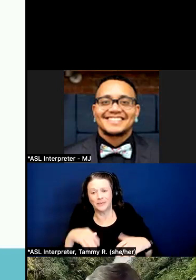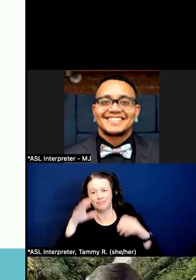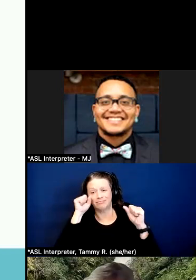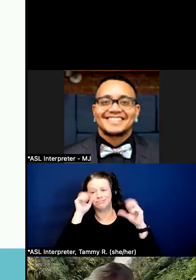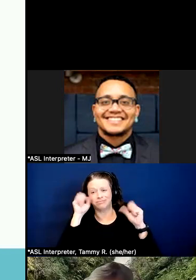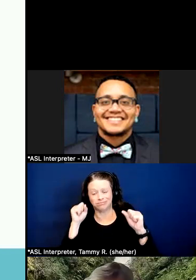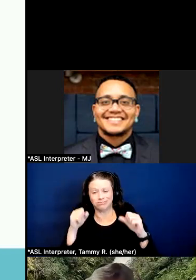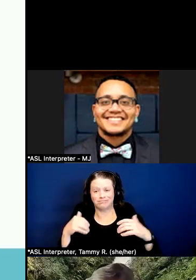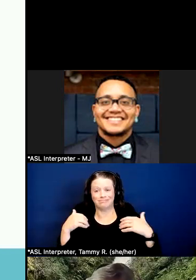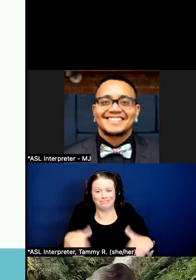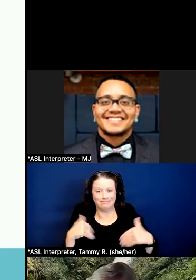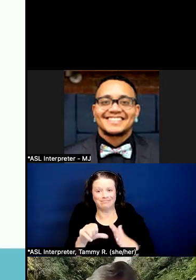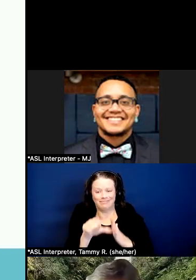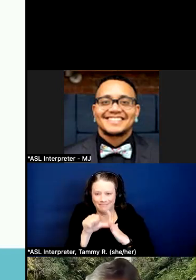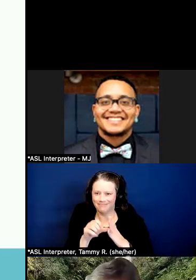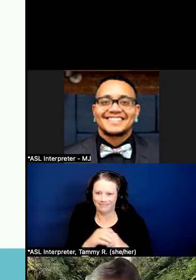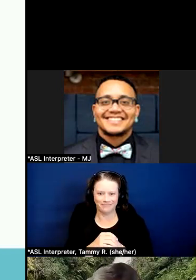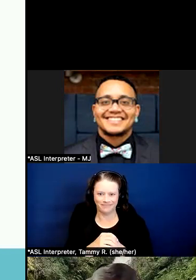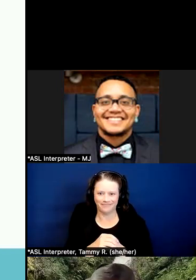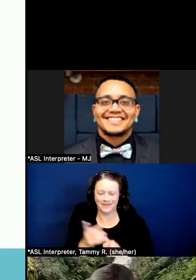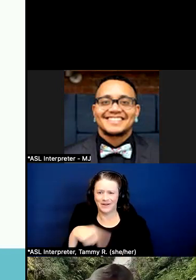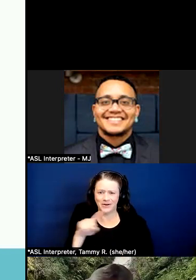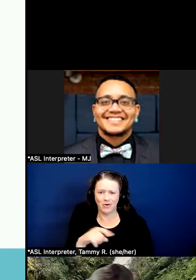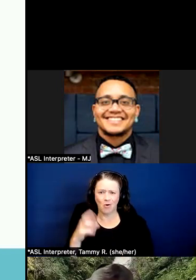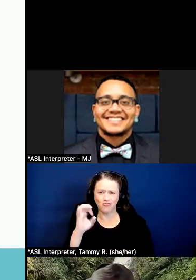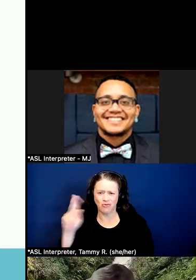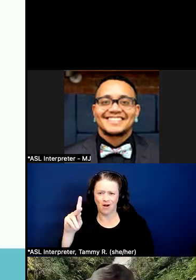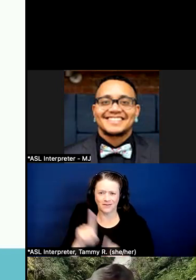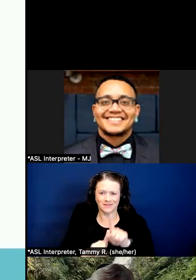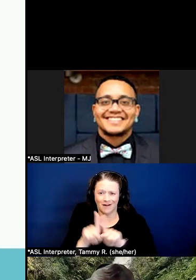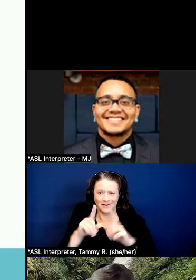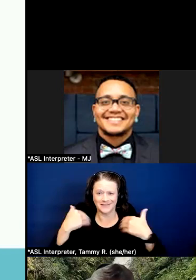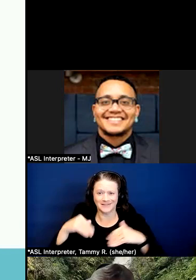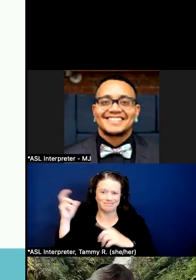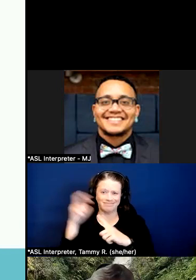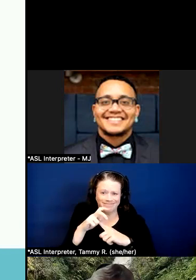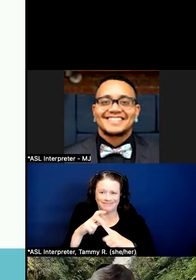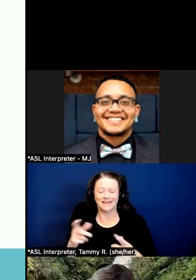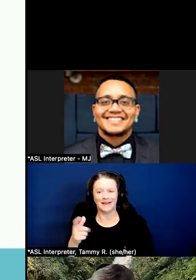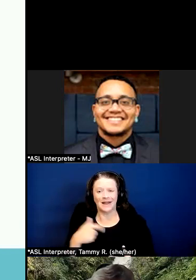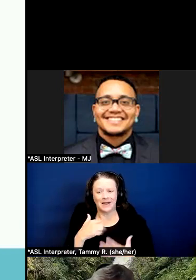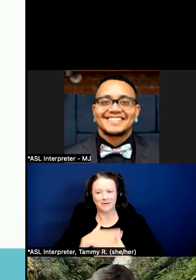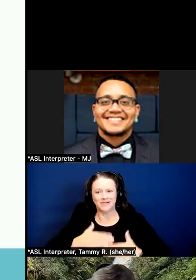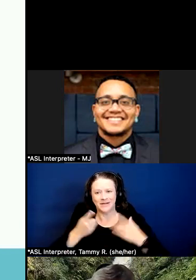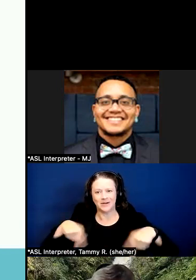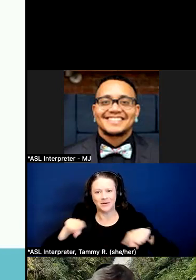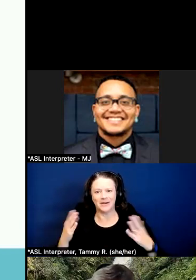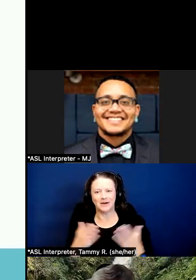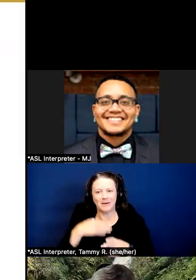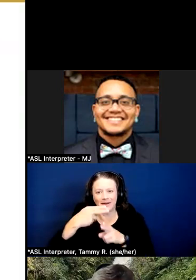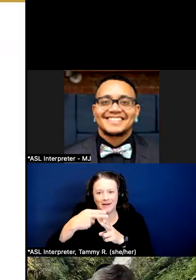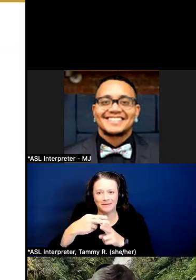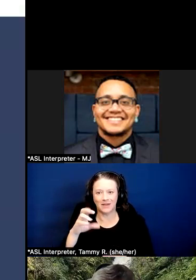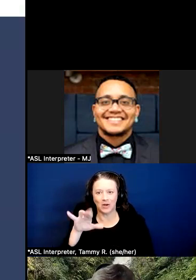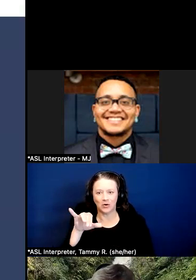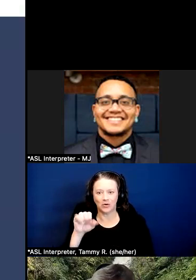It's just, you're all rock stars and I appreciate being here. I am Cris Sullivan. Trying